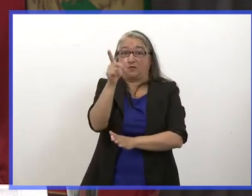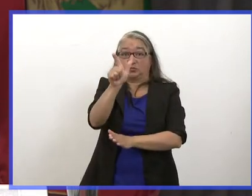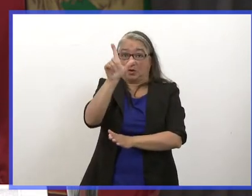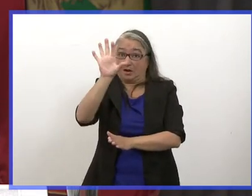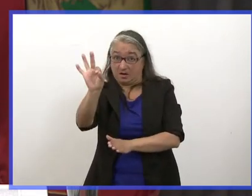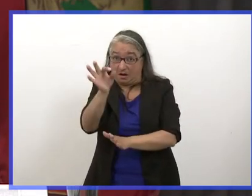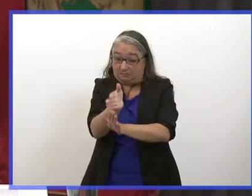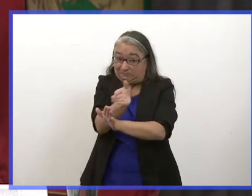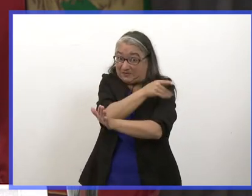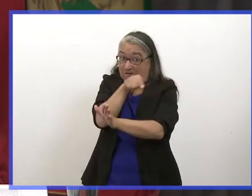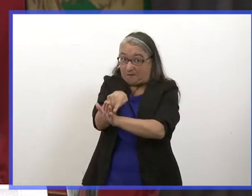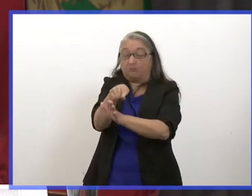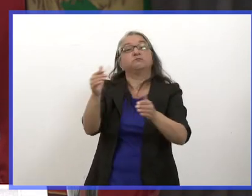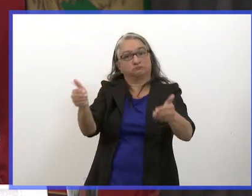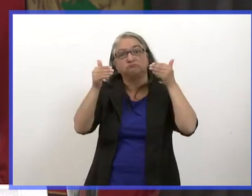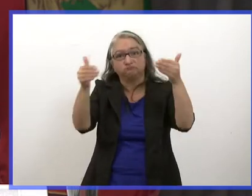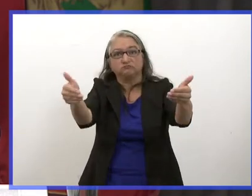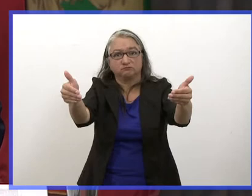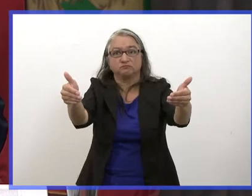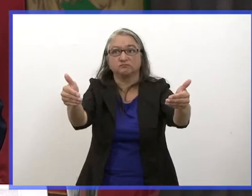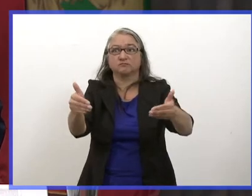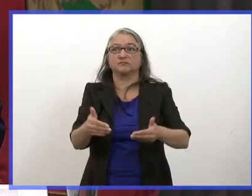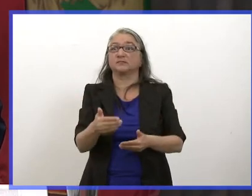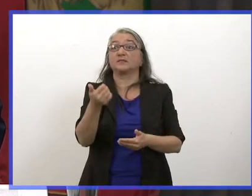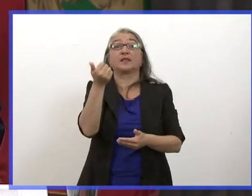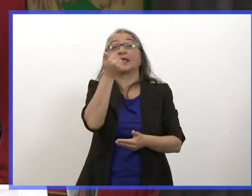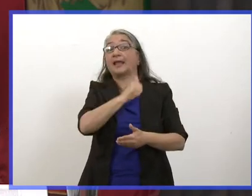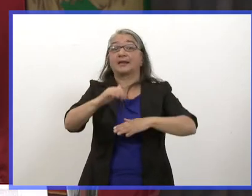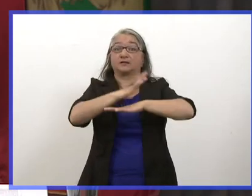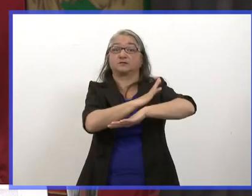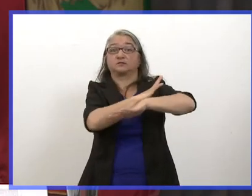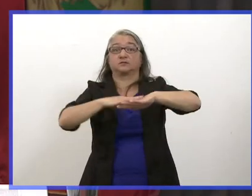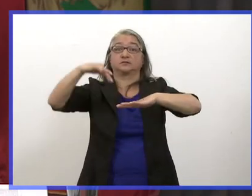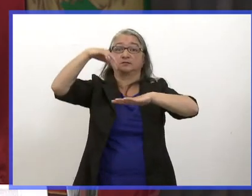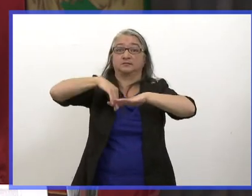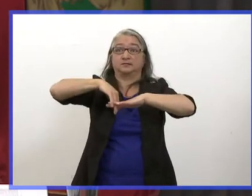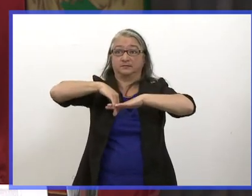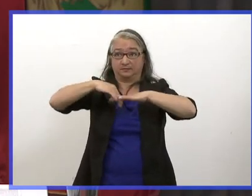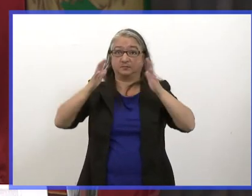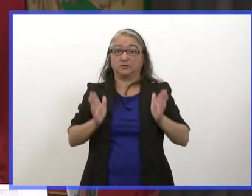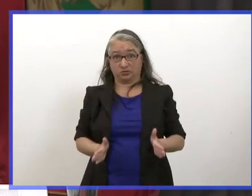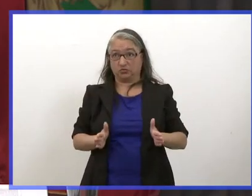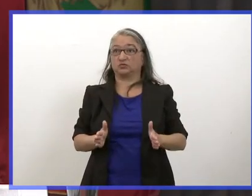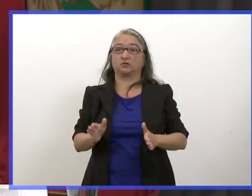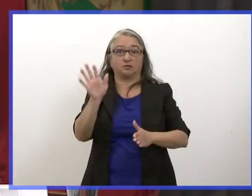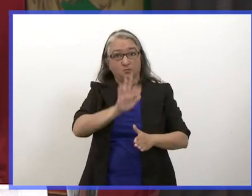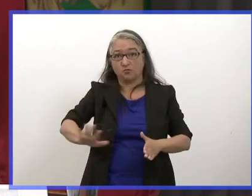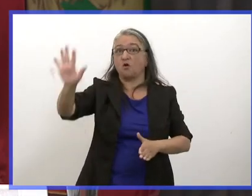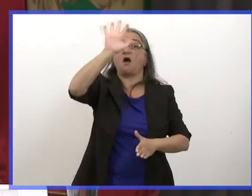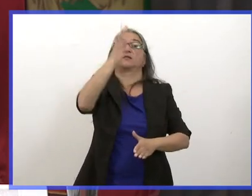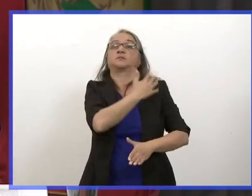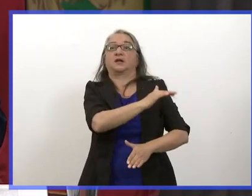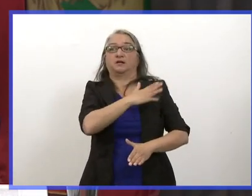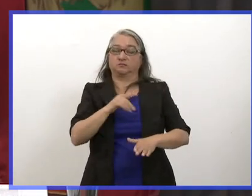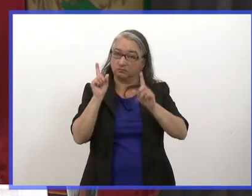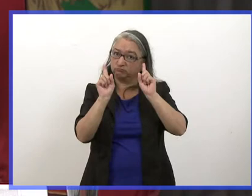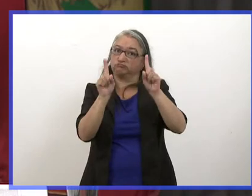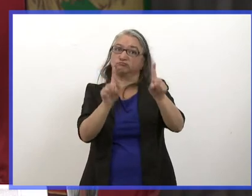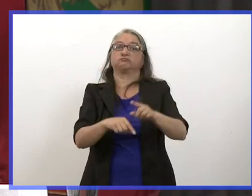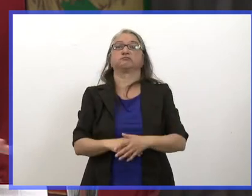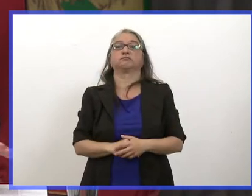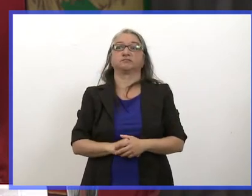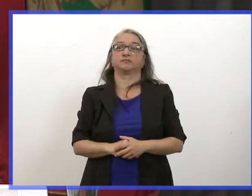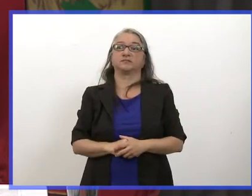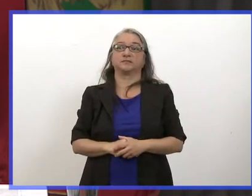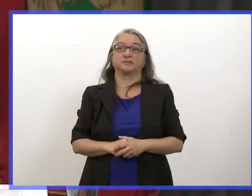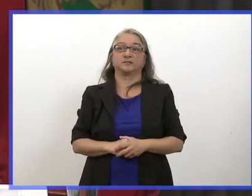Manitoban is eligible to go. And if you have a pre-existing condition as outlined by the clinical team on protectmb.ca,